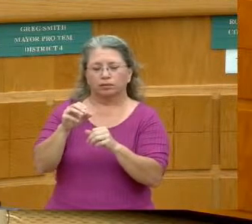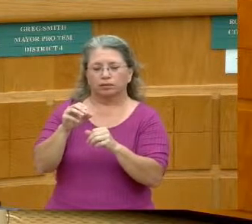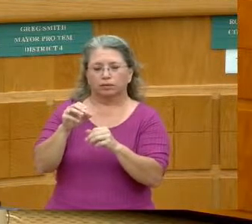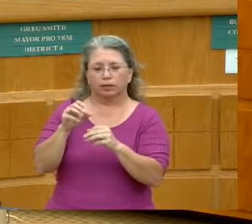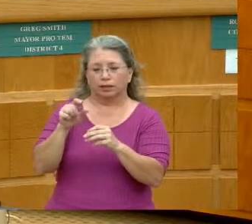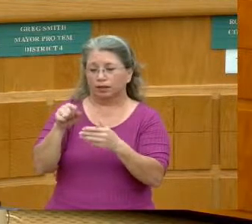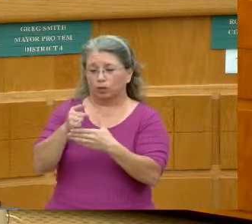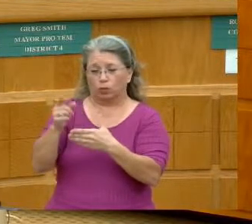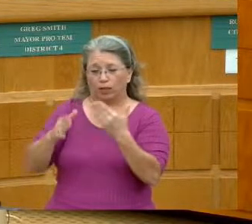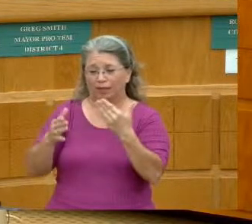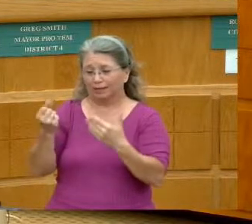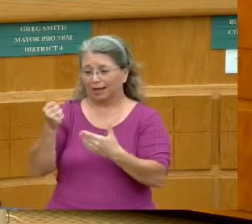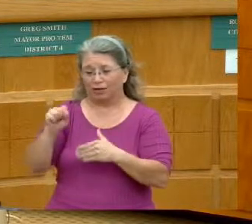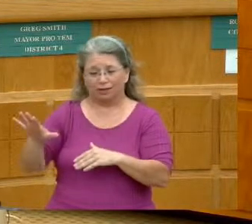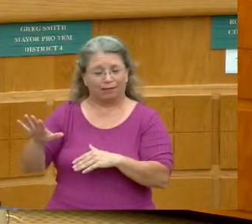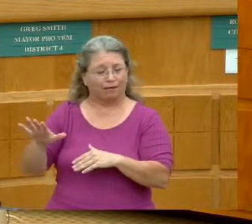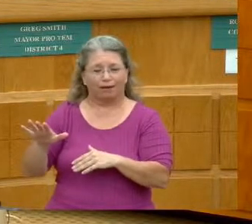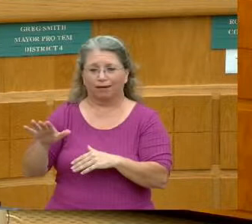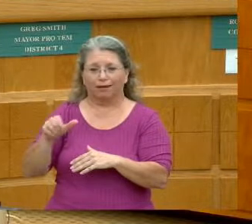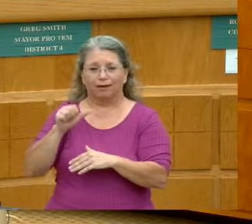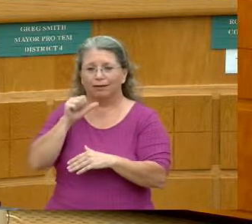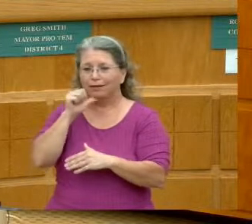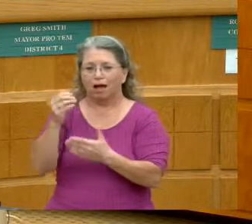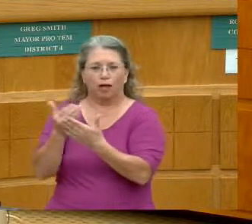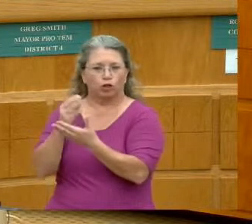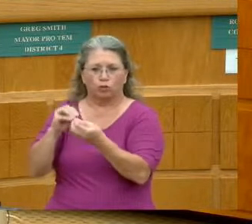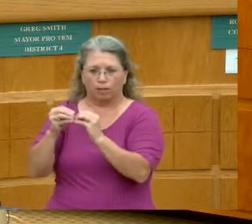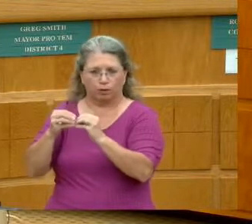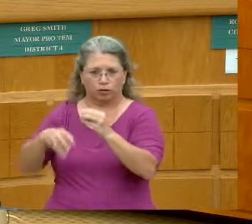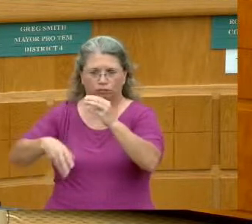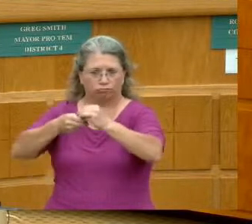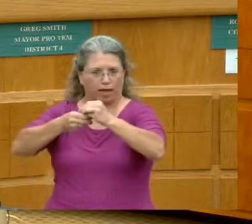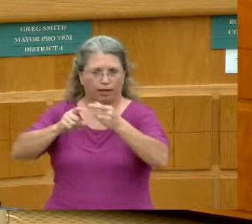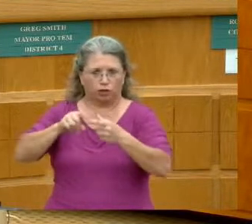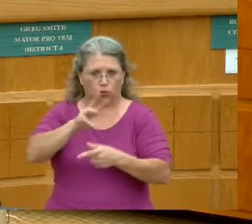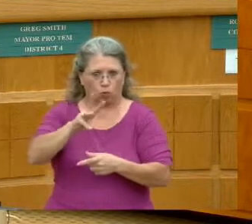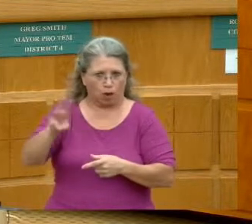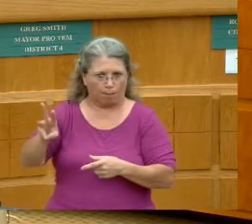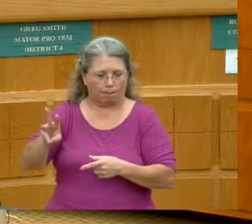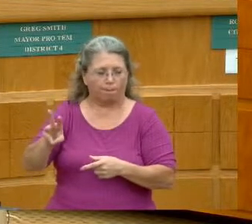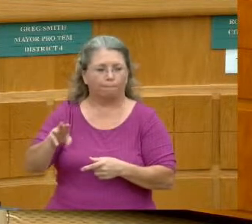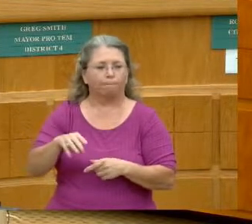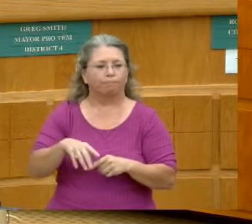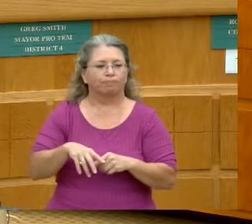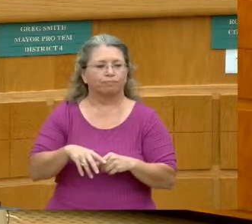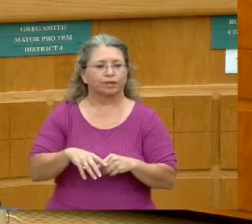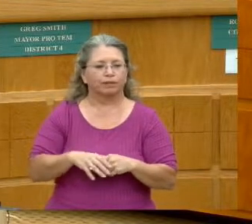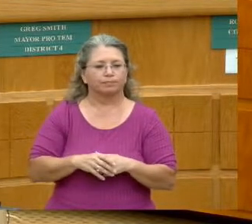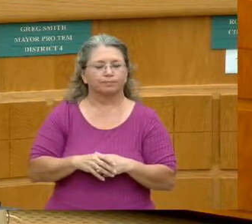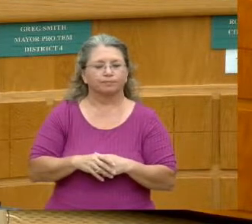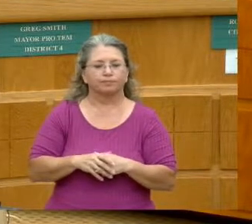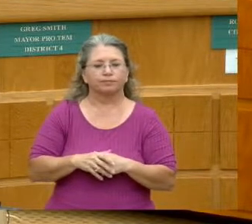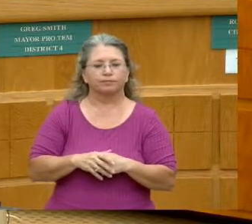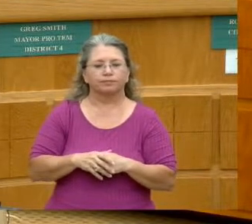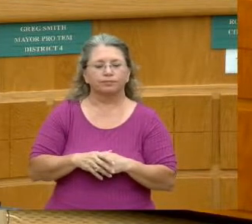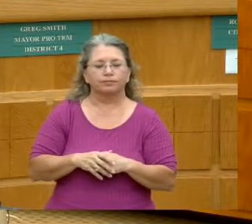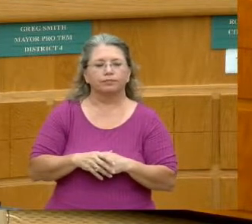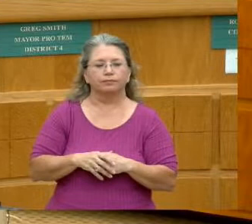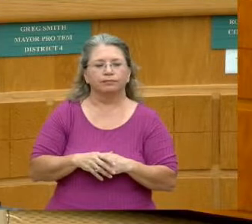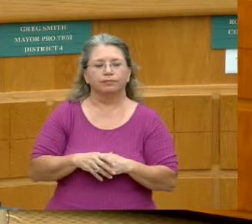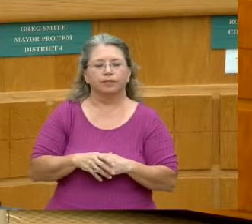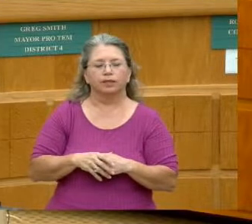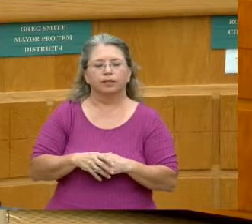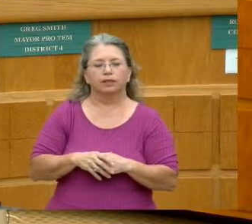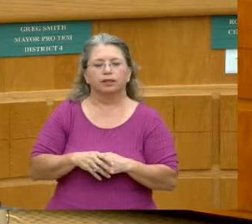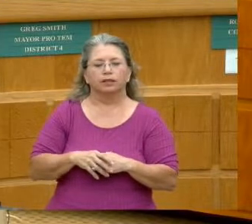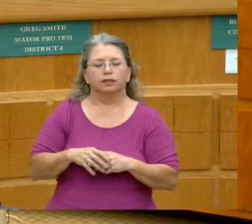kind of suspended updating it over the weekend. And then, but it's still live, it's still on the website, and it reflects data from